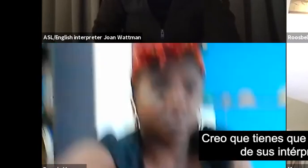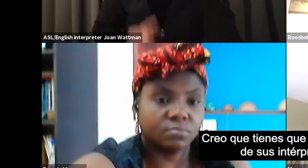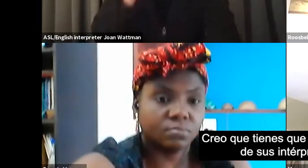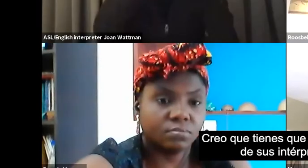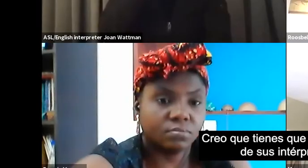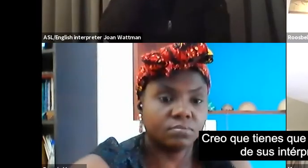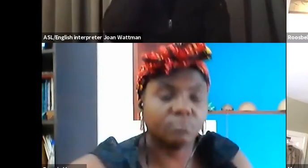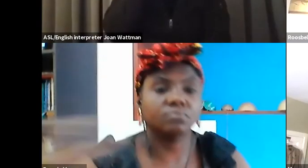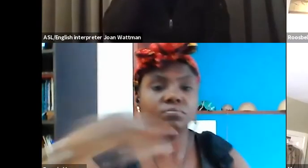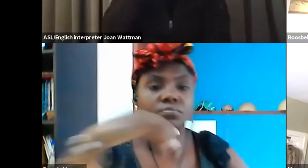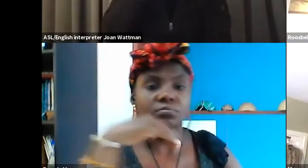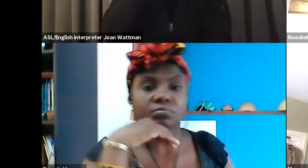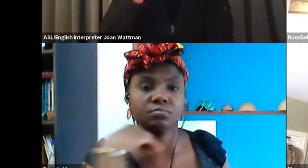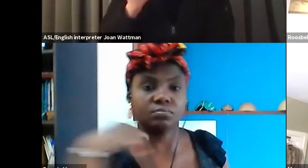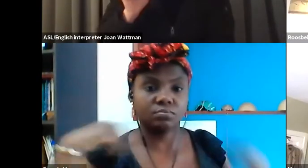interpreter's